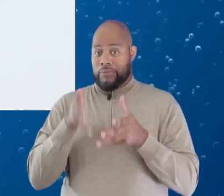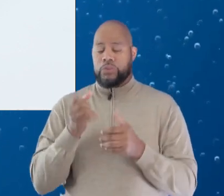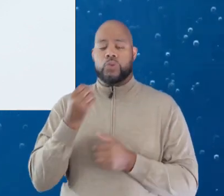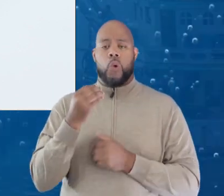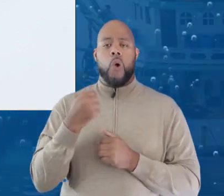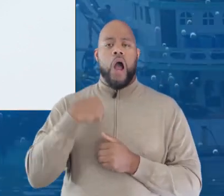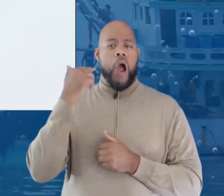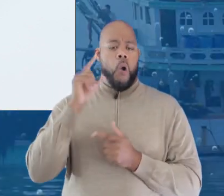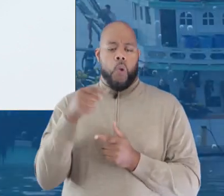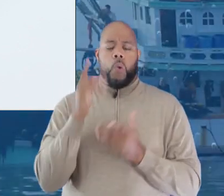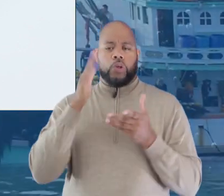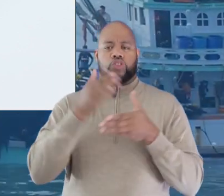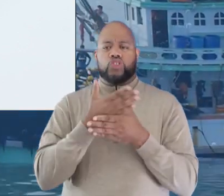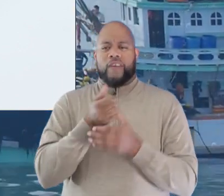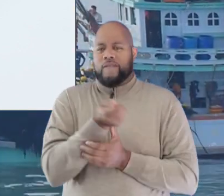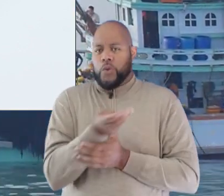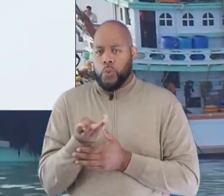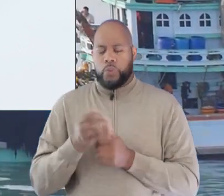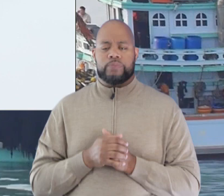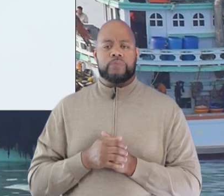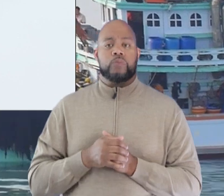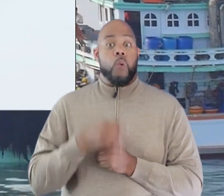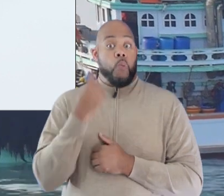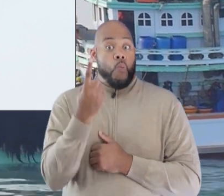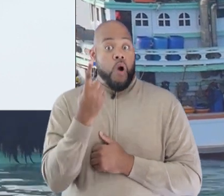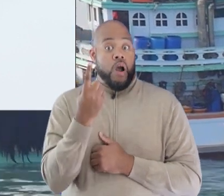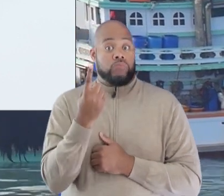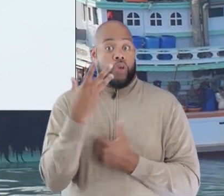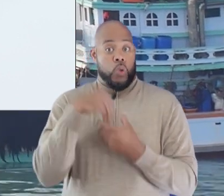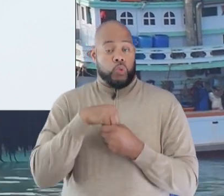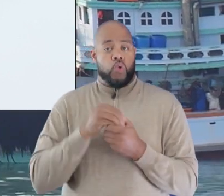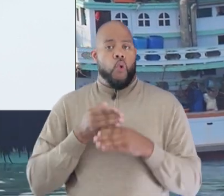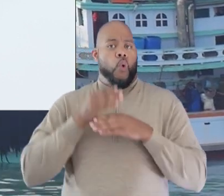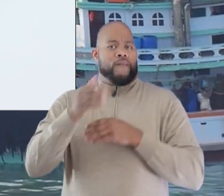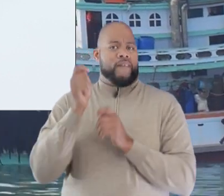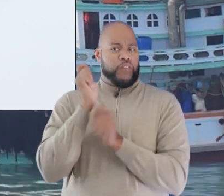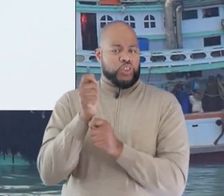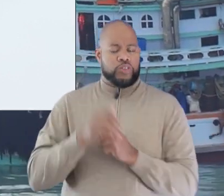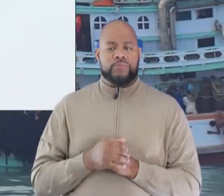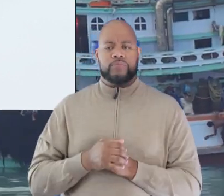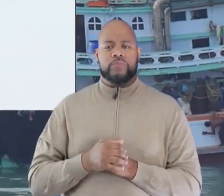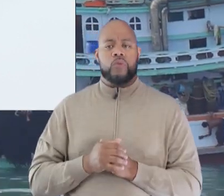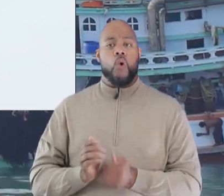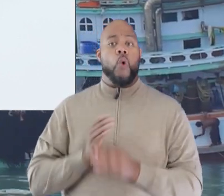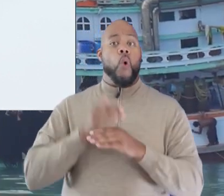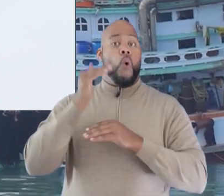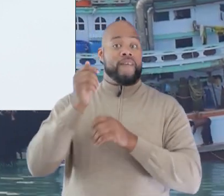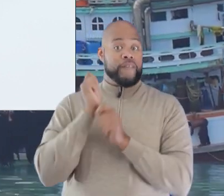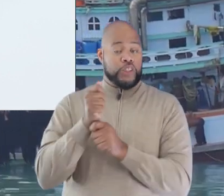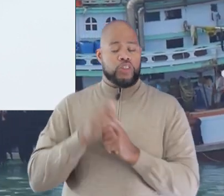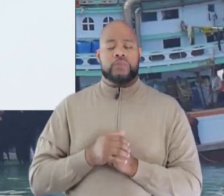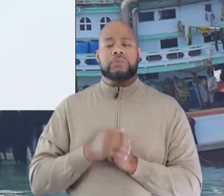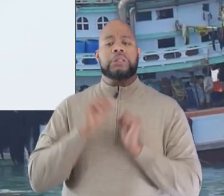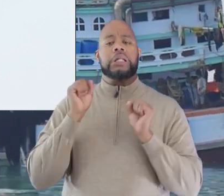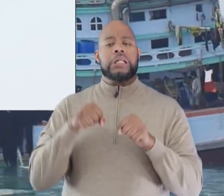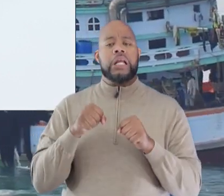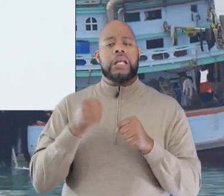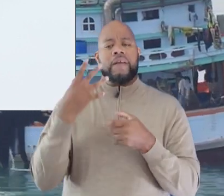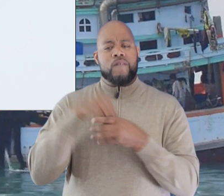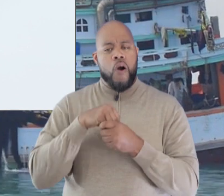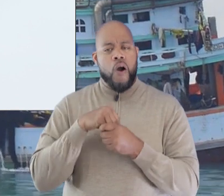minutes, so I'm only going to share a few. One includes overfishing. Overfishing